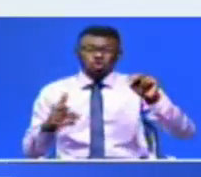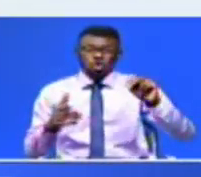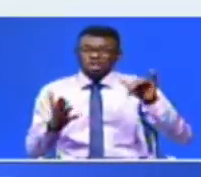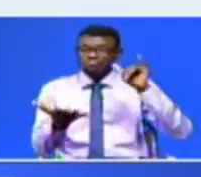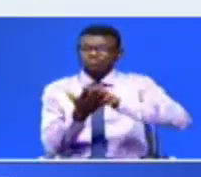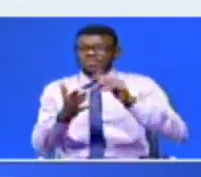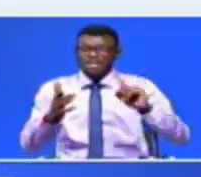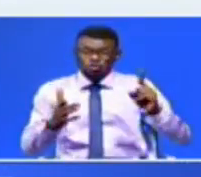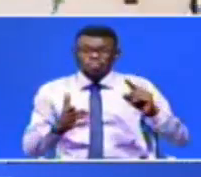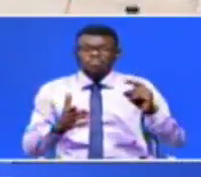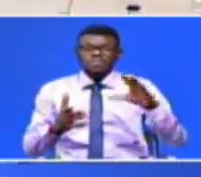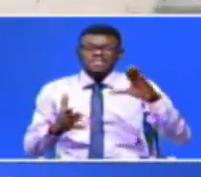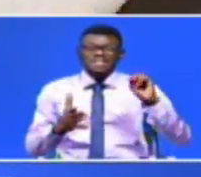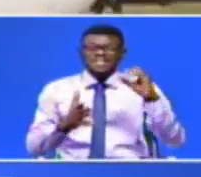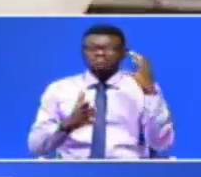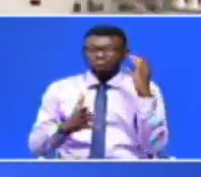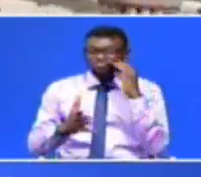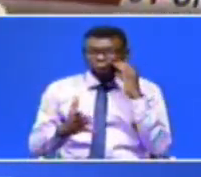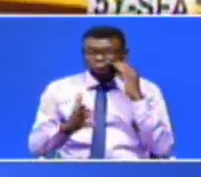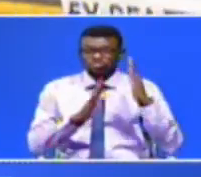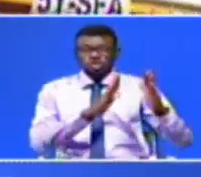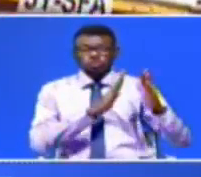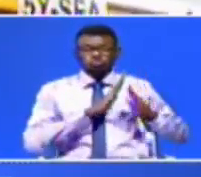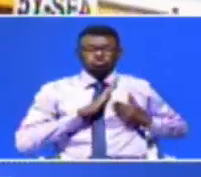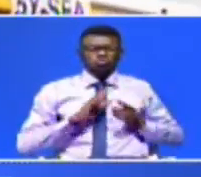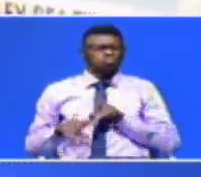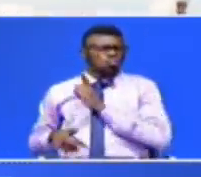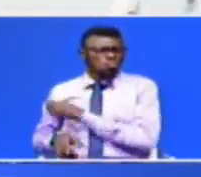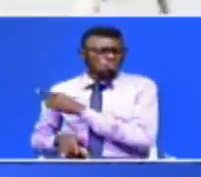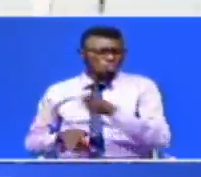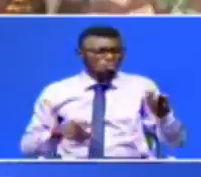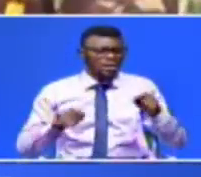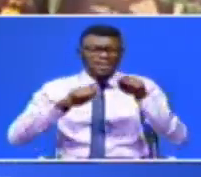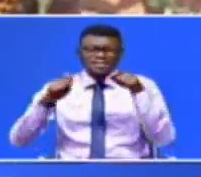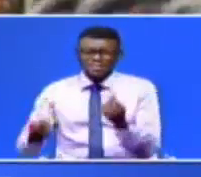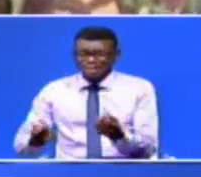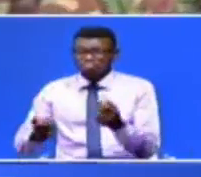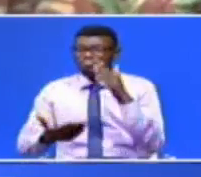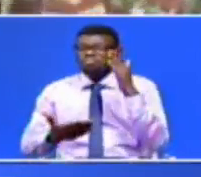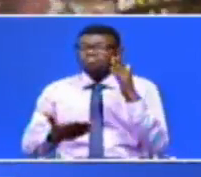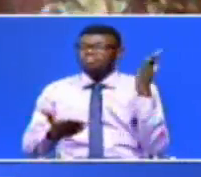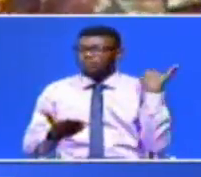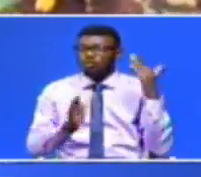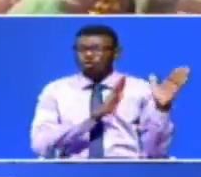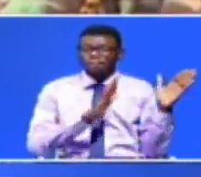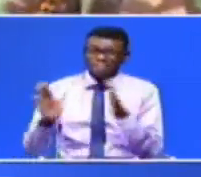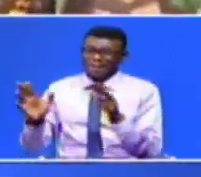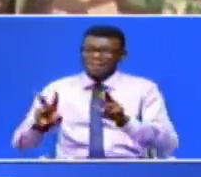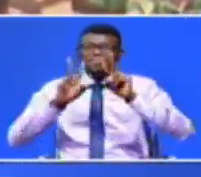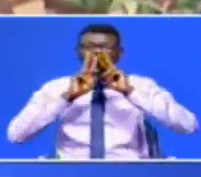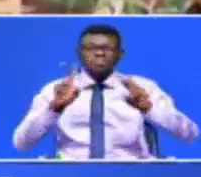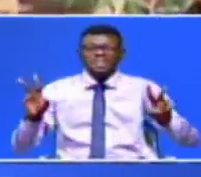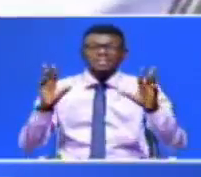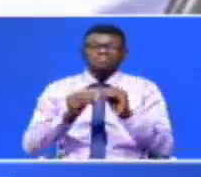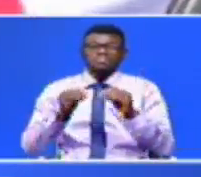CS Dr. Fred Matiangi had a stern warning. The team affected by the incident were en route to a peace mission in Marsabit,